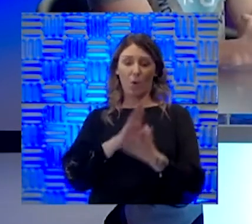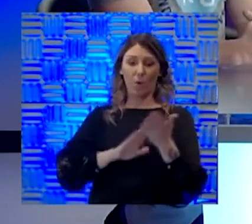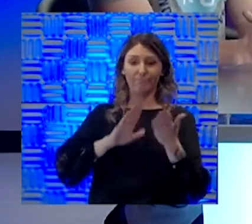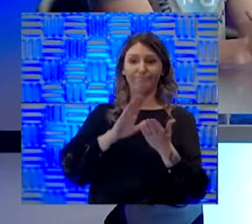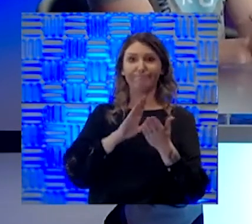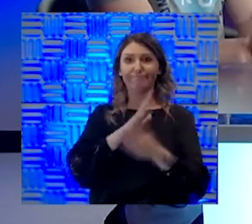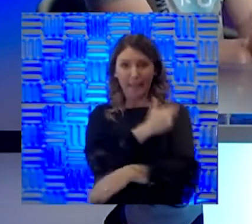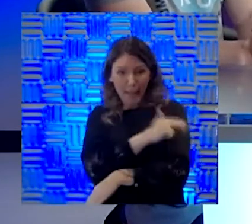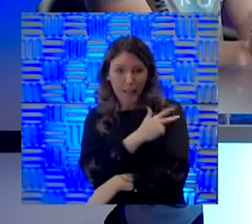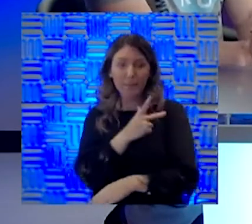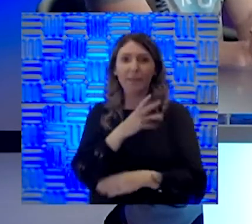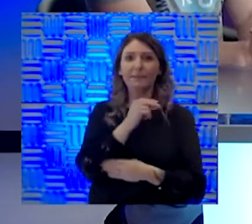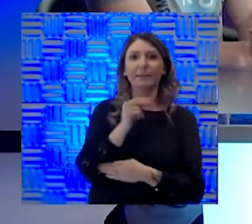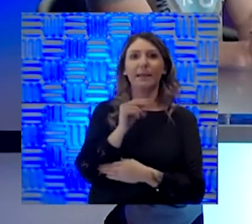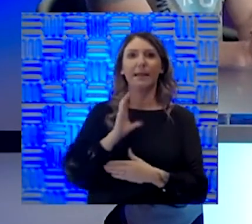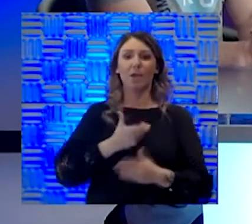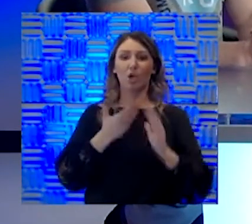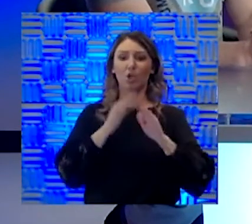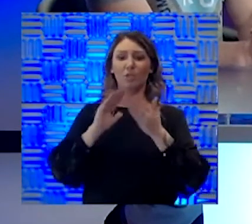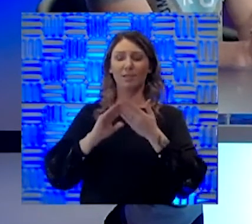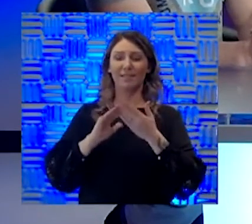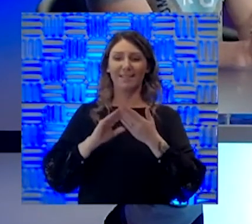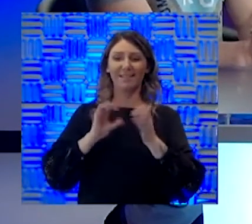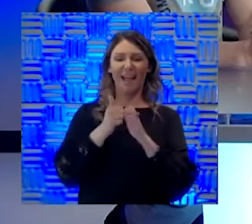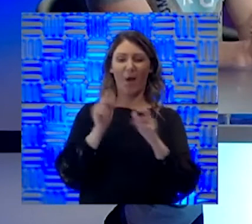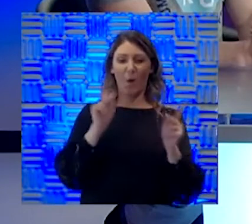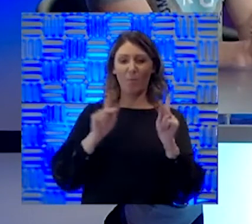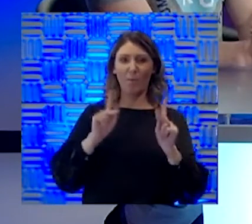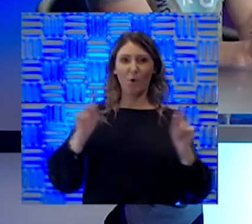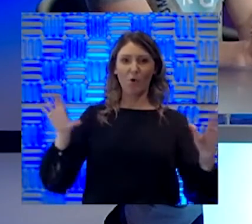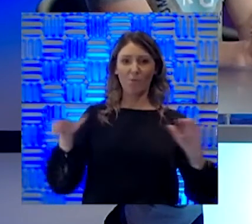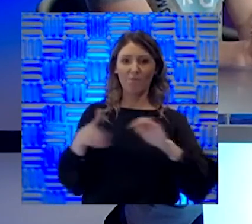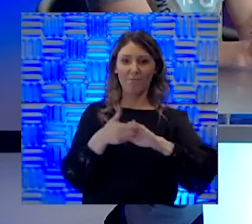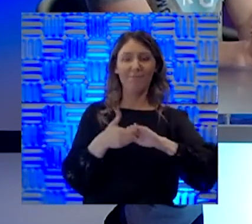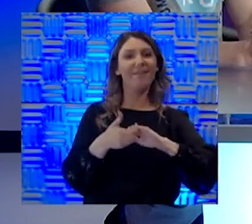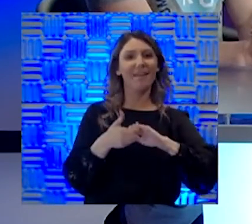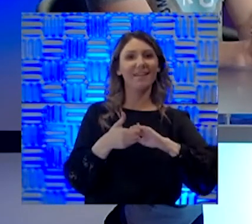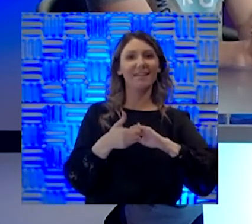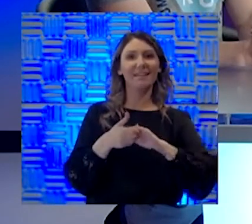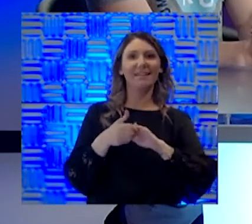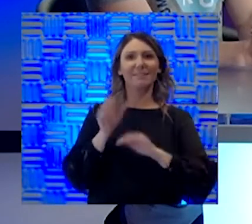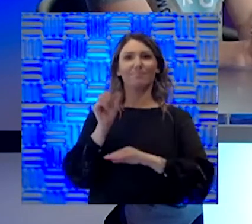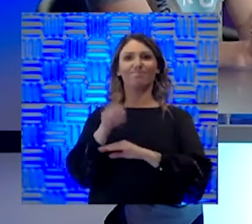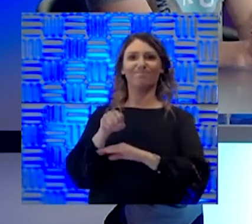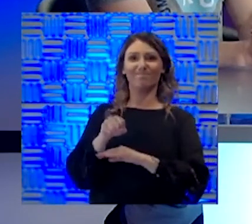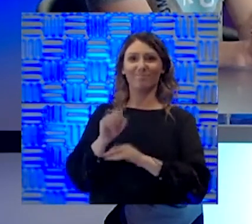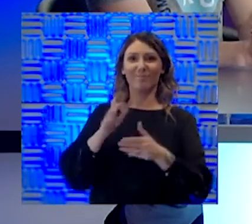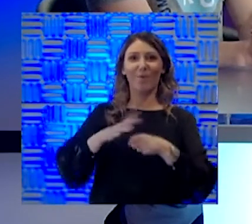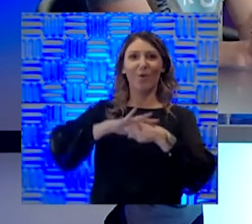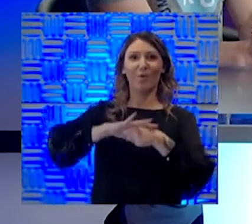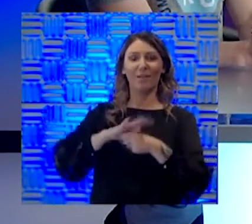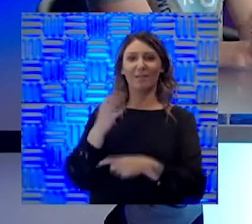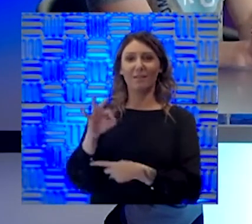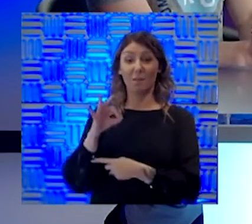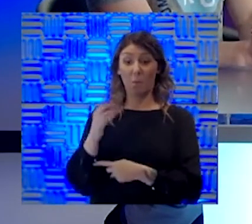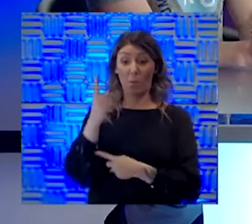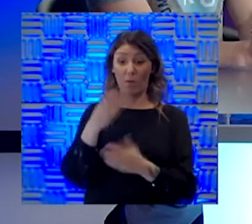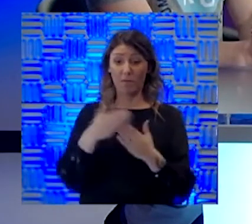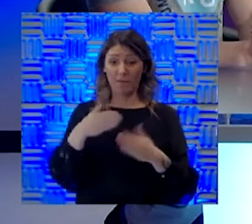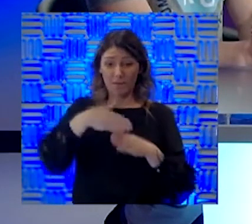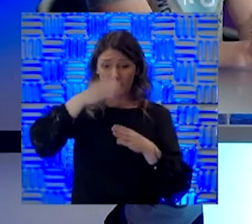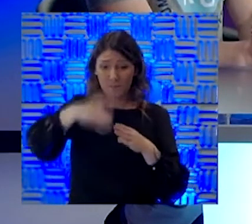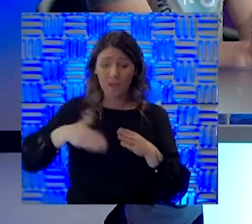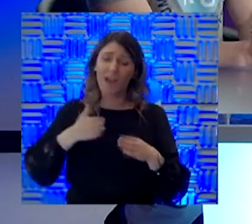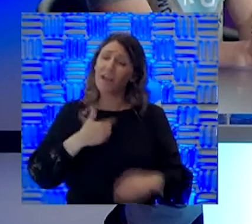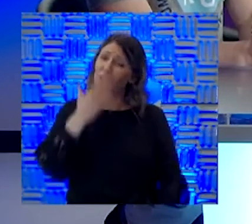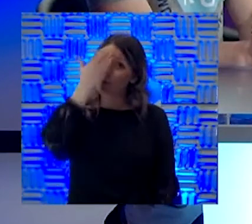everywhere in our city is to watch people pulling together to help beat COVID. And one of the things you can do this weekend, and again, I know